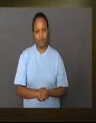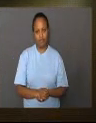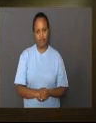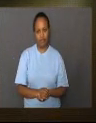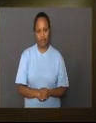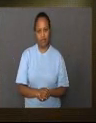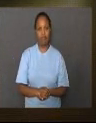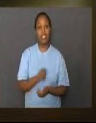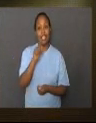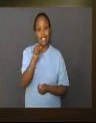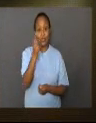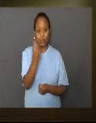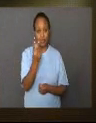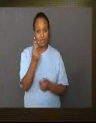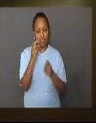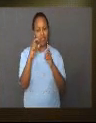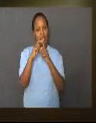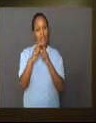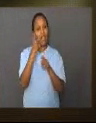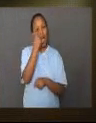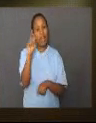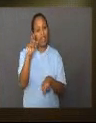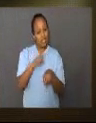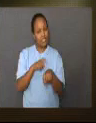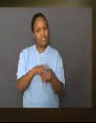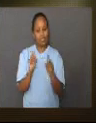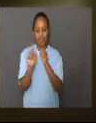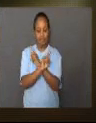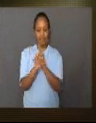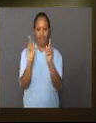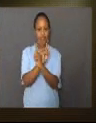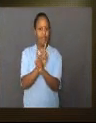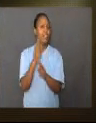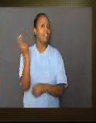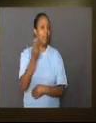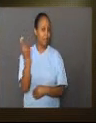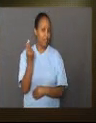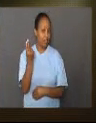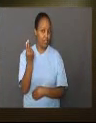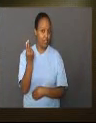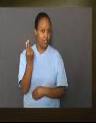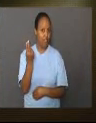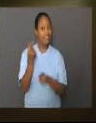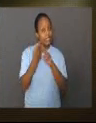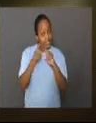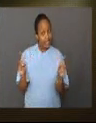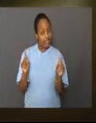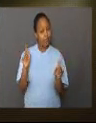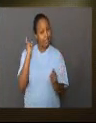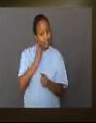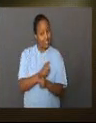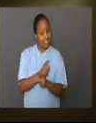Even though these words are sometimes used interchangeably, they do not in